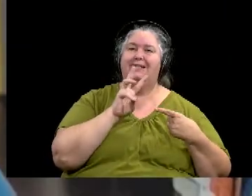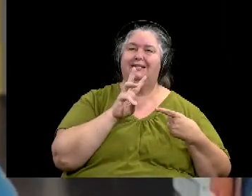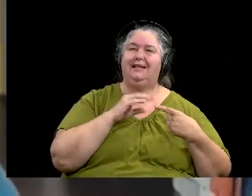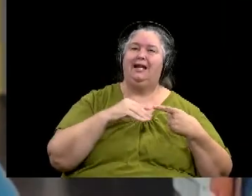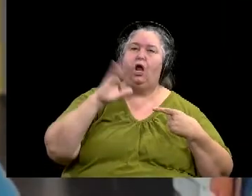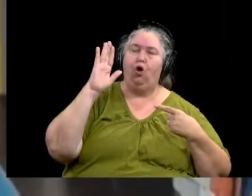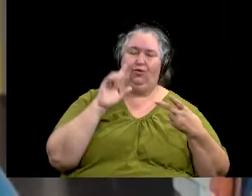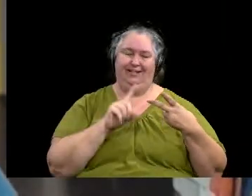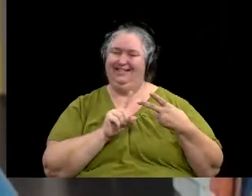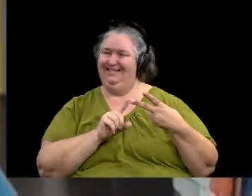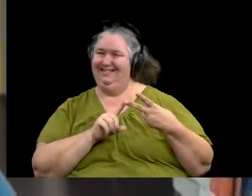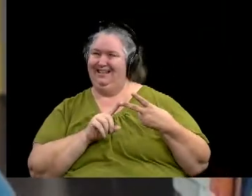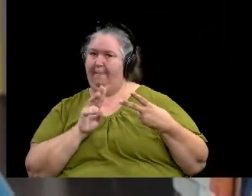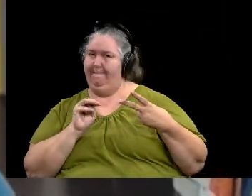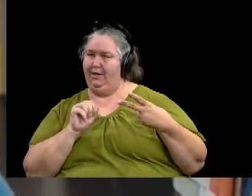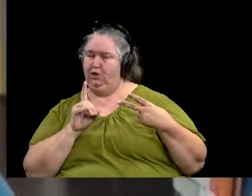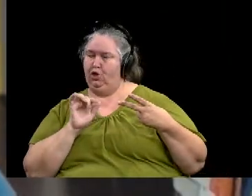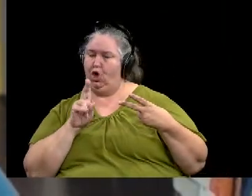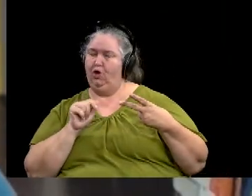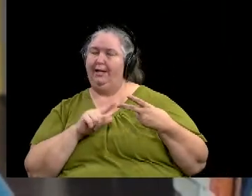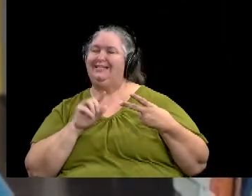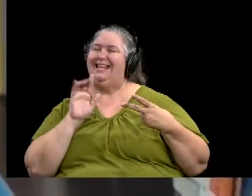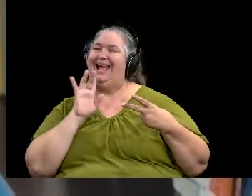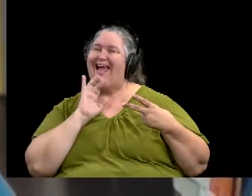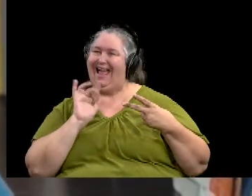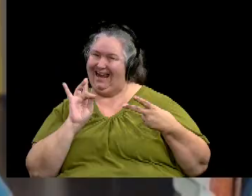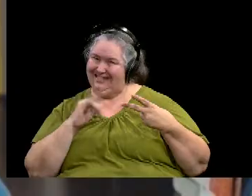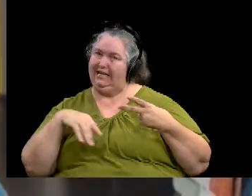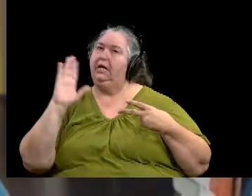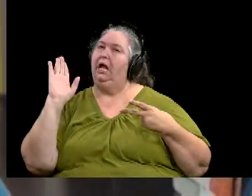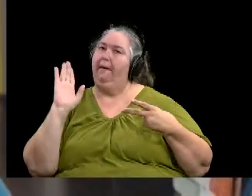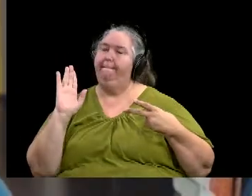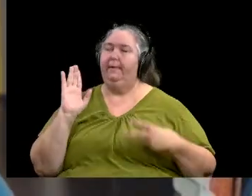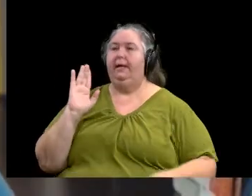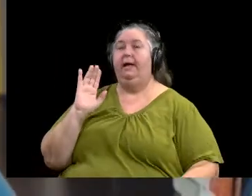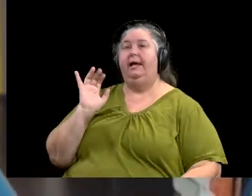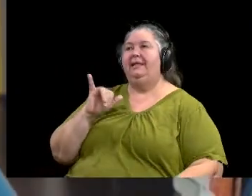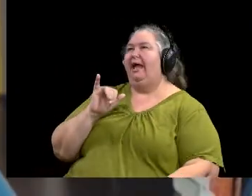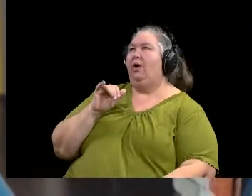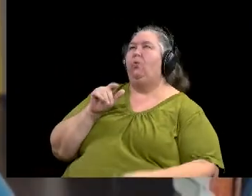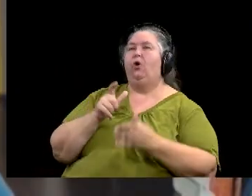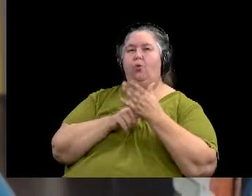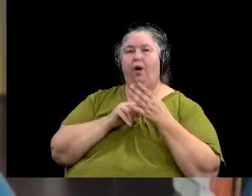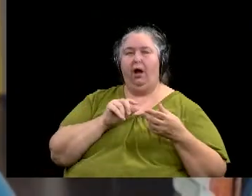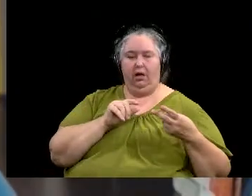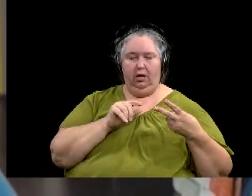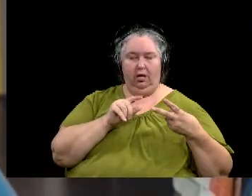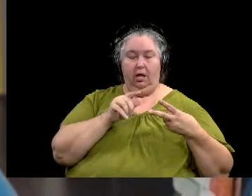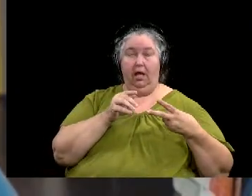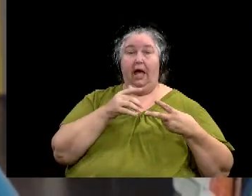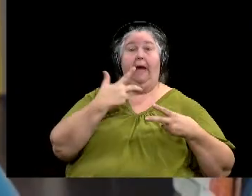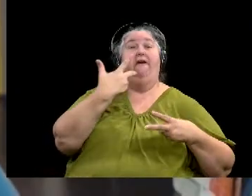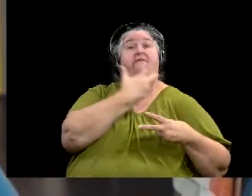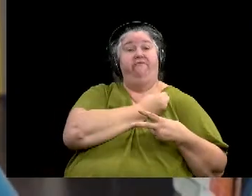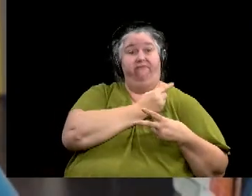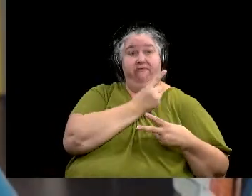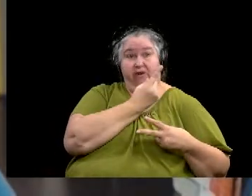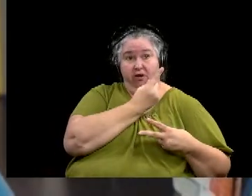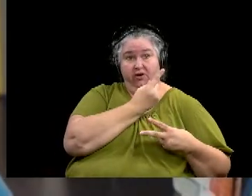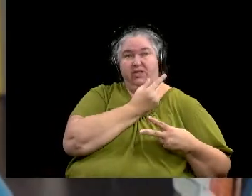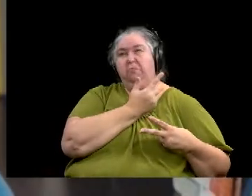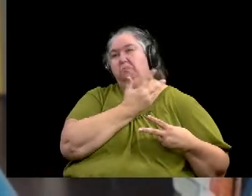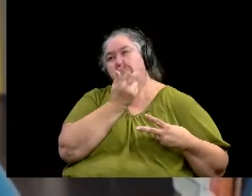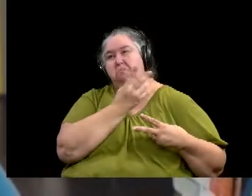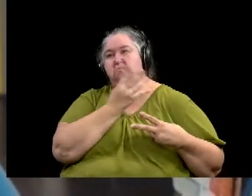up. And they both require a 3 to 4 week wait time between the 2 vaccine doses, and they both have some significant